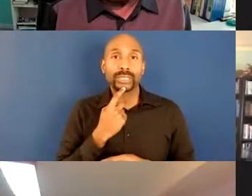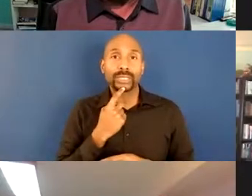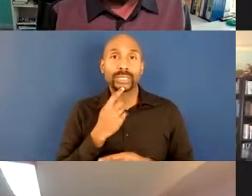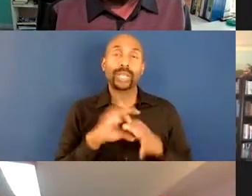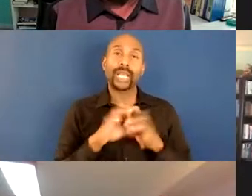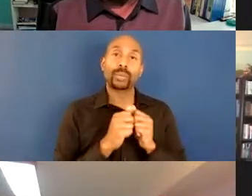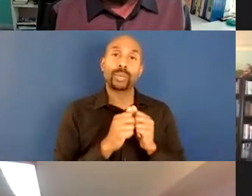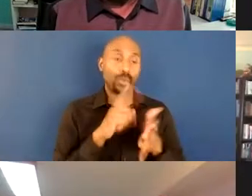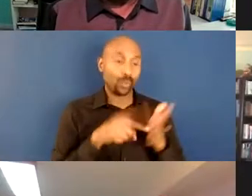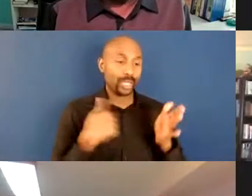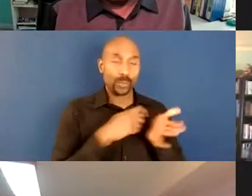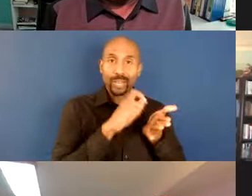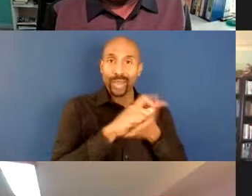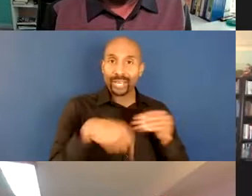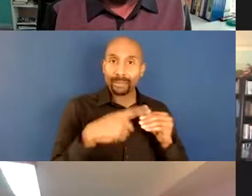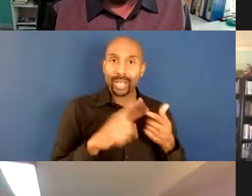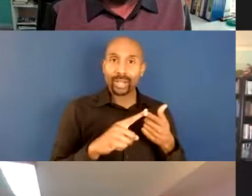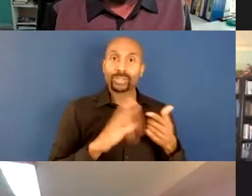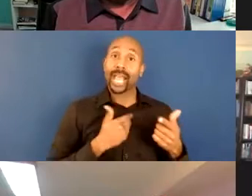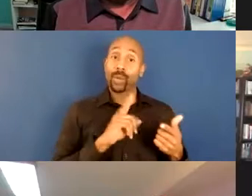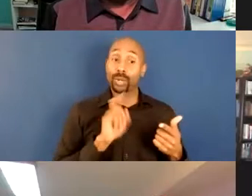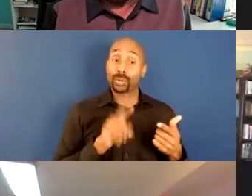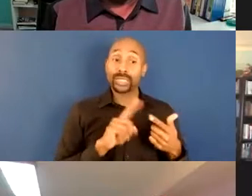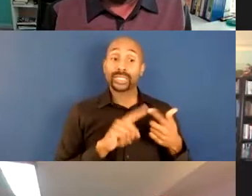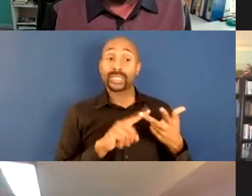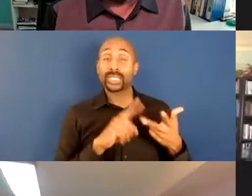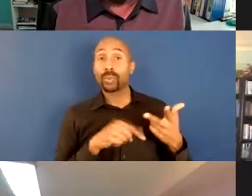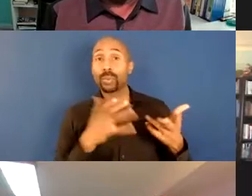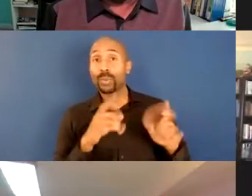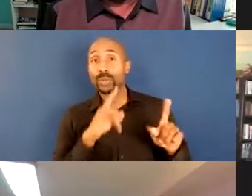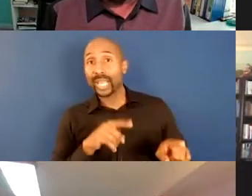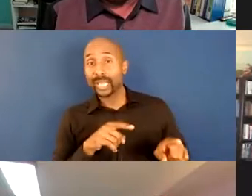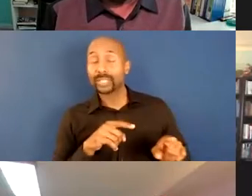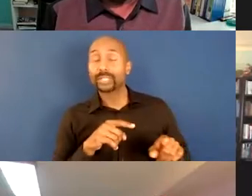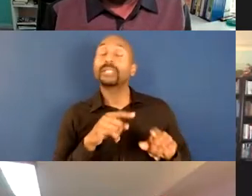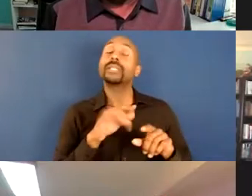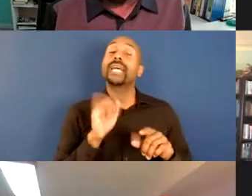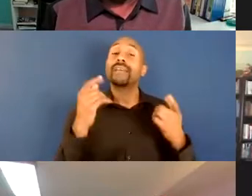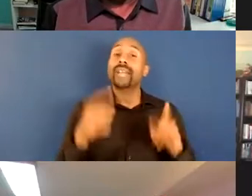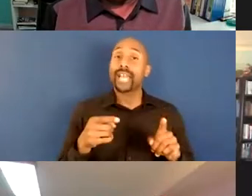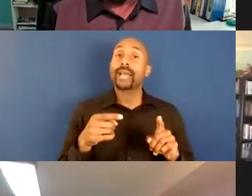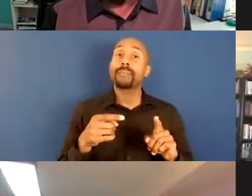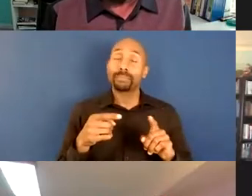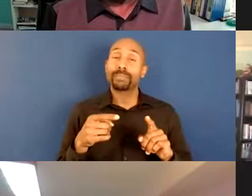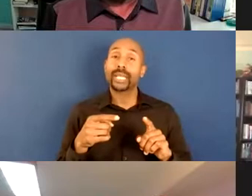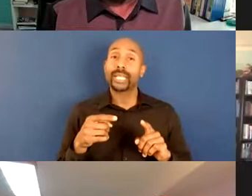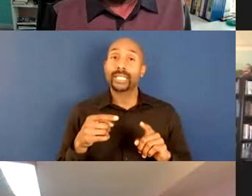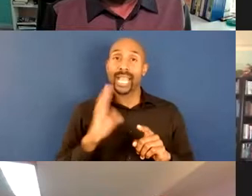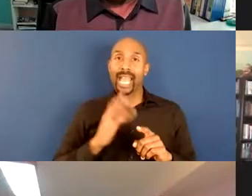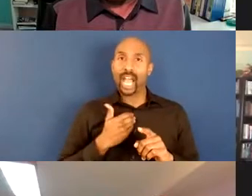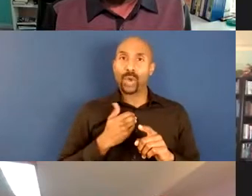pose and want to answer, if they get too far away from the lives that we think that we are